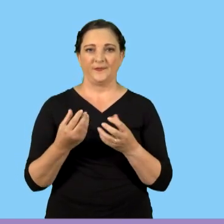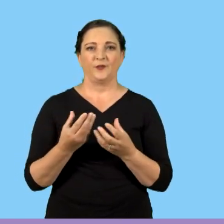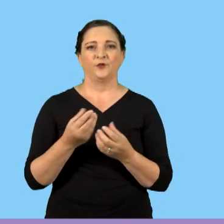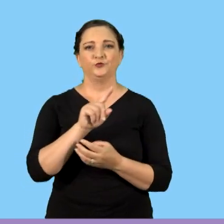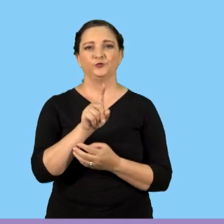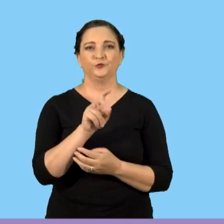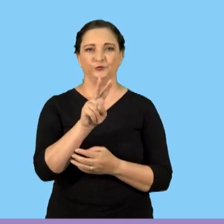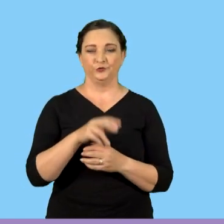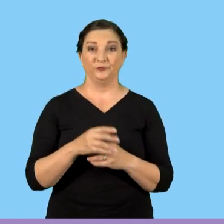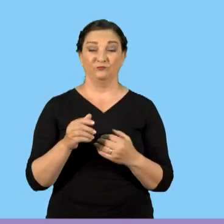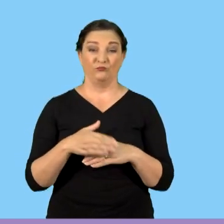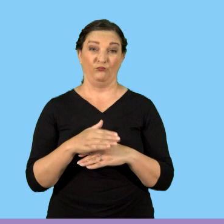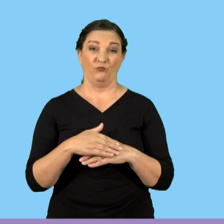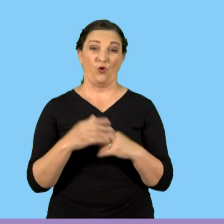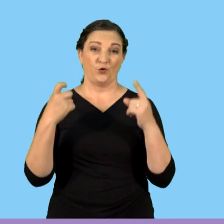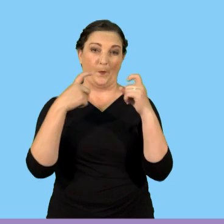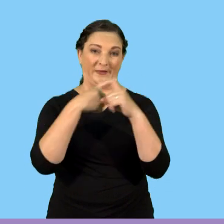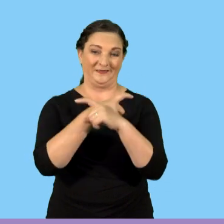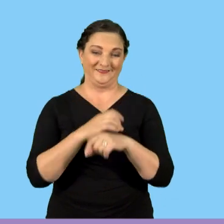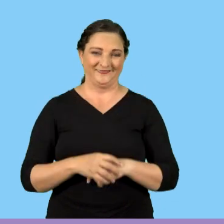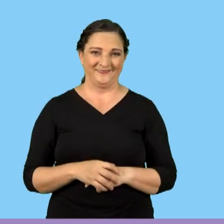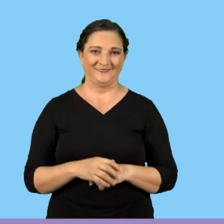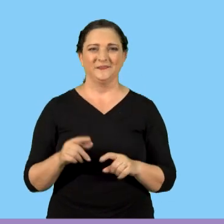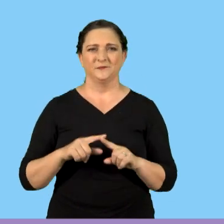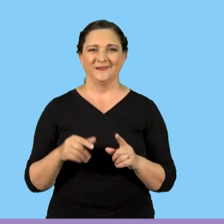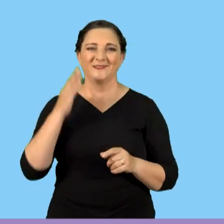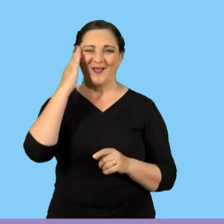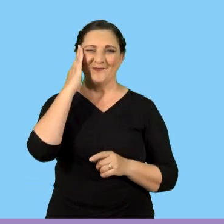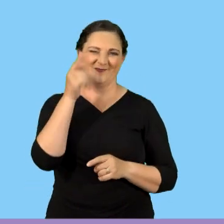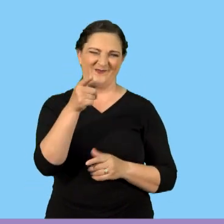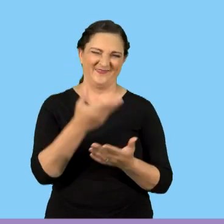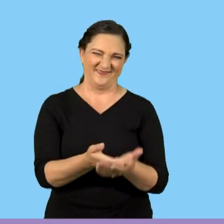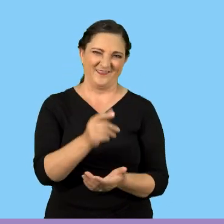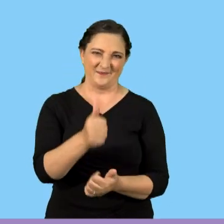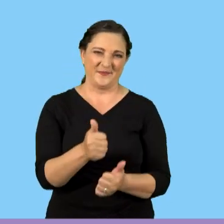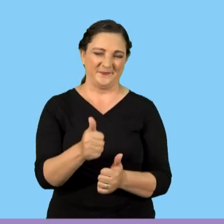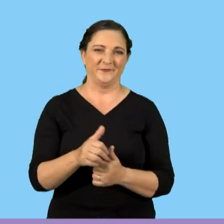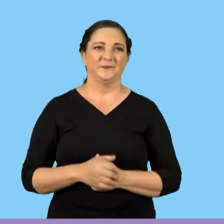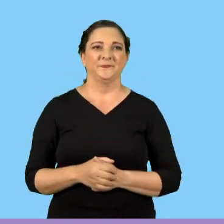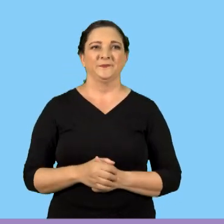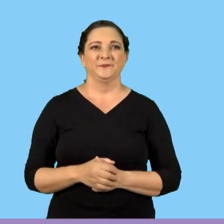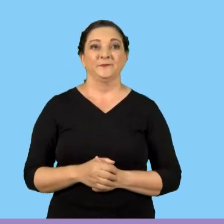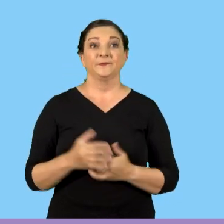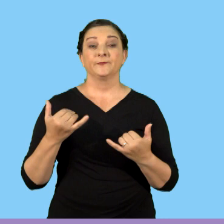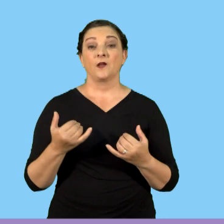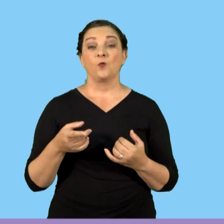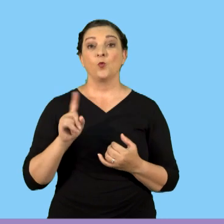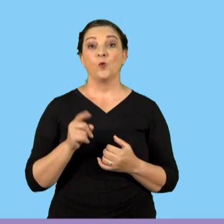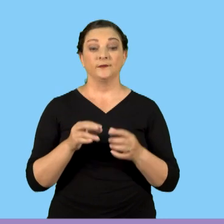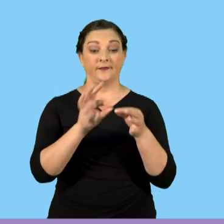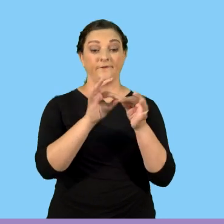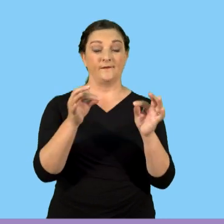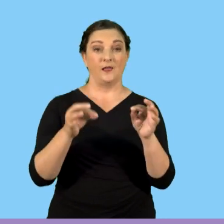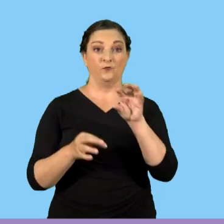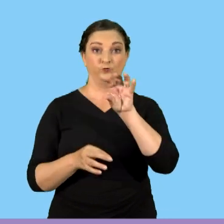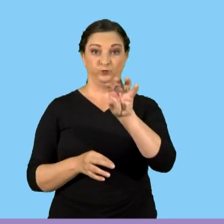Let's go over to number 2, which is a bit more complex, but as usual, I know that you can do it. We have there